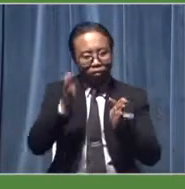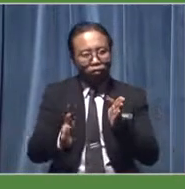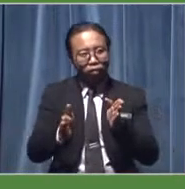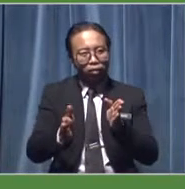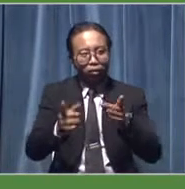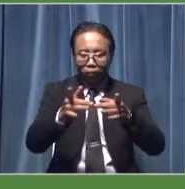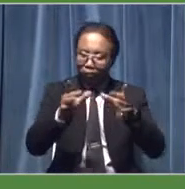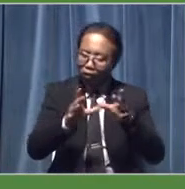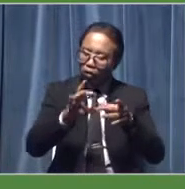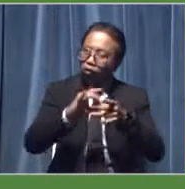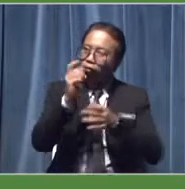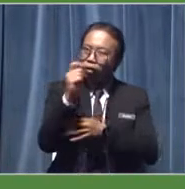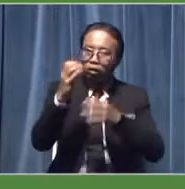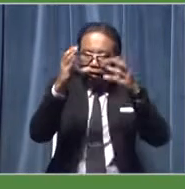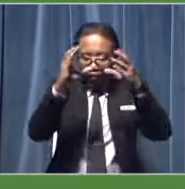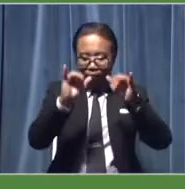the capacitor.